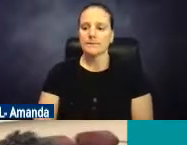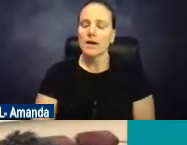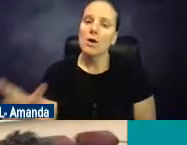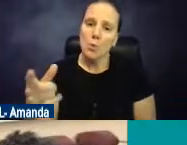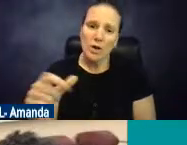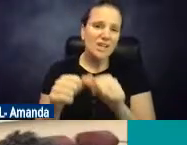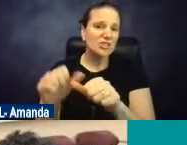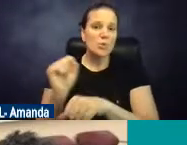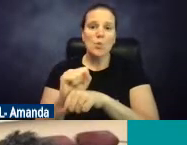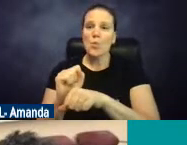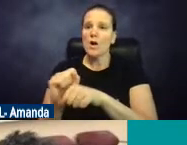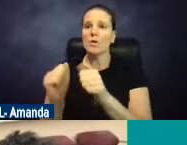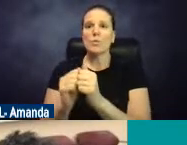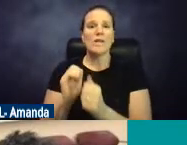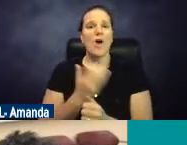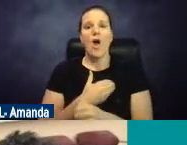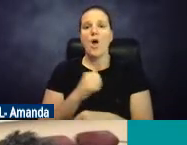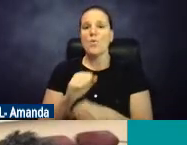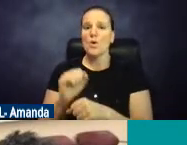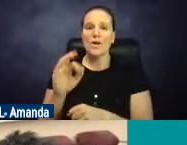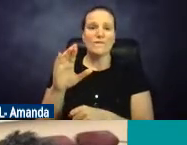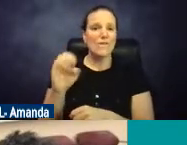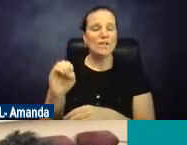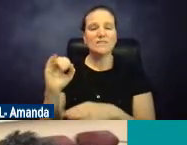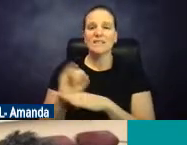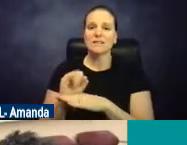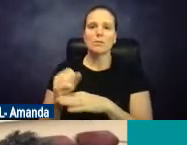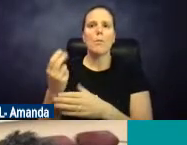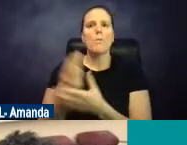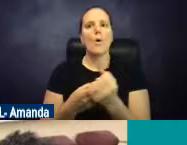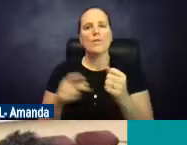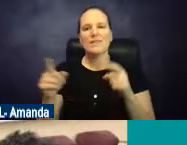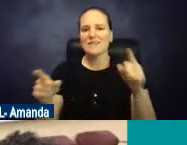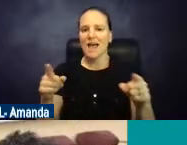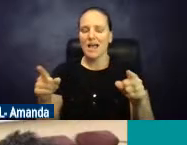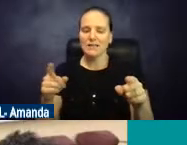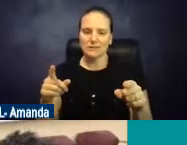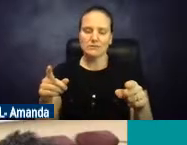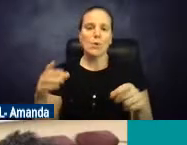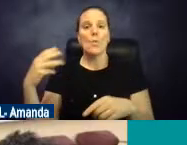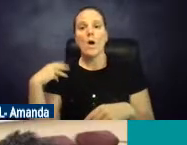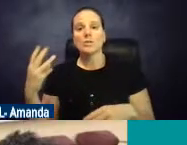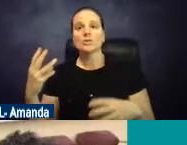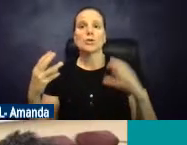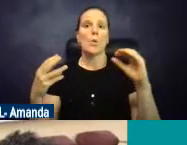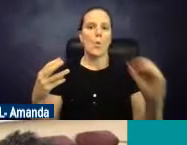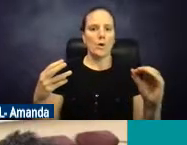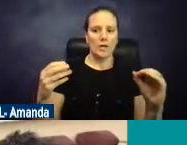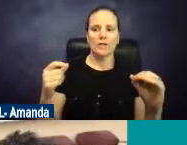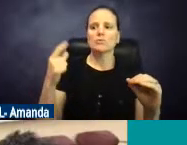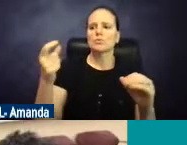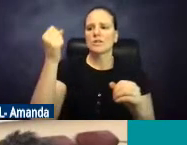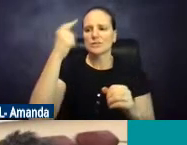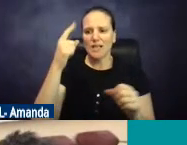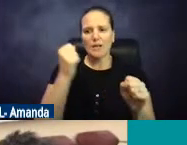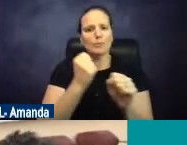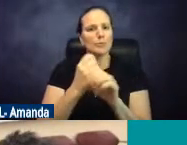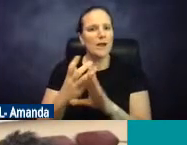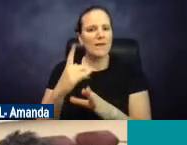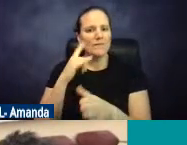work with our workforce entities on both sides of the river to understand and prepare for